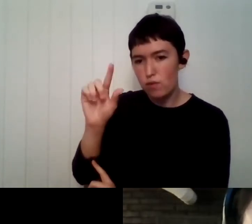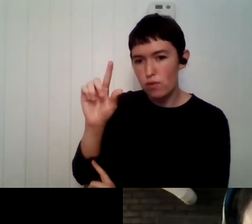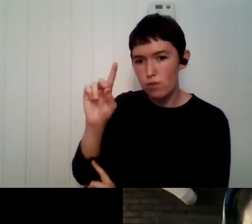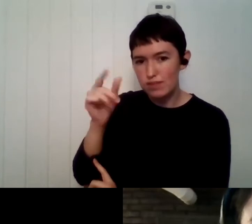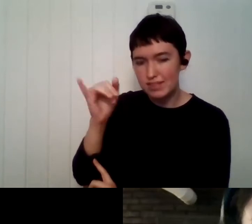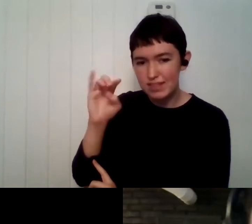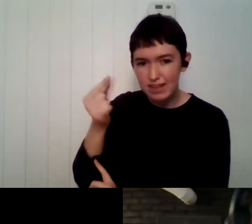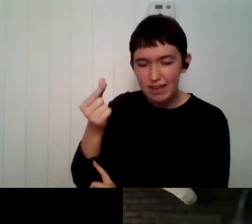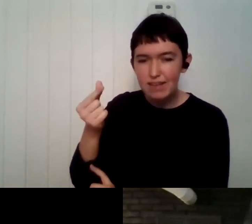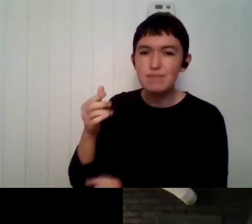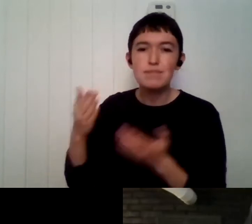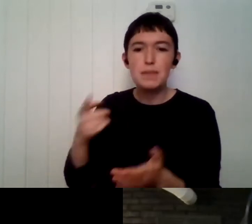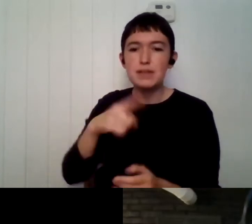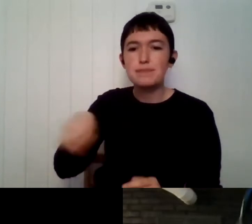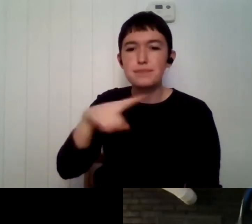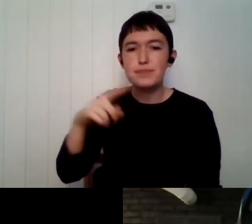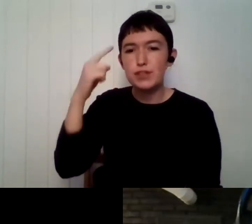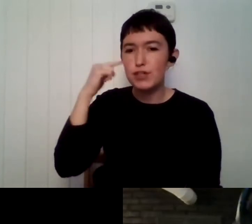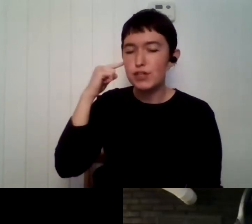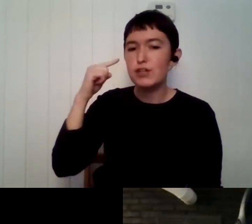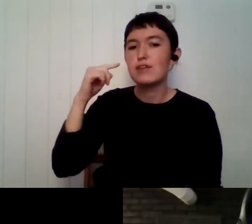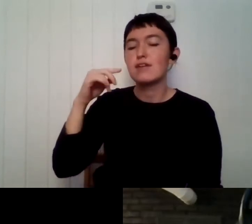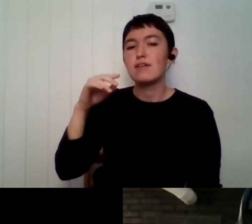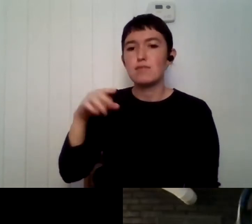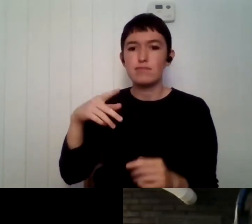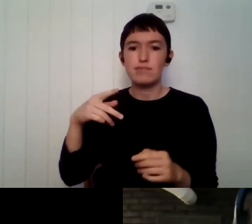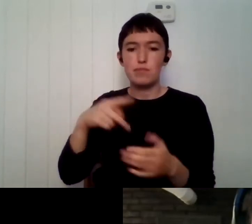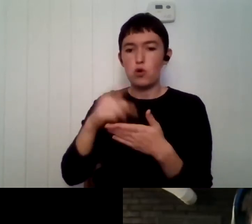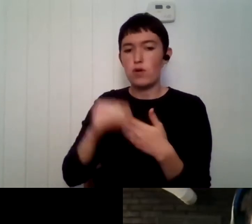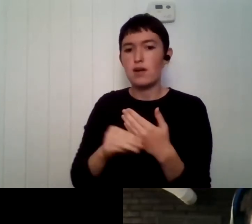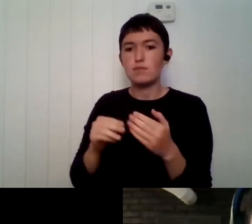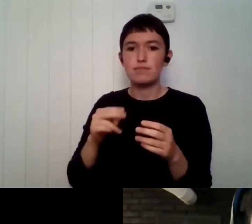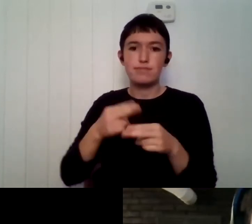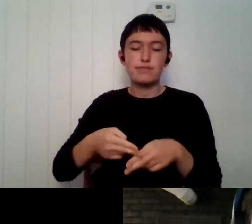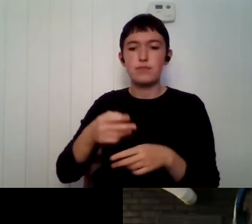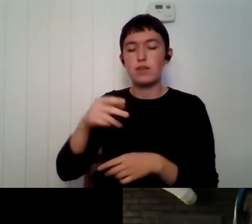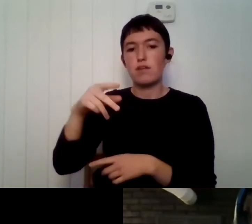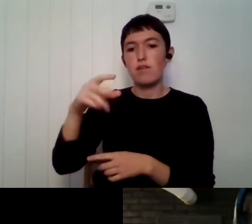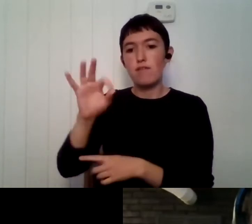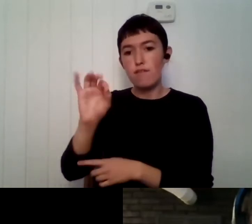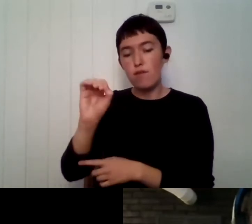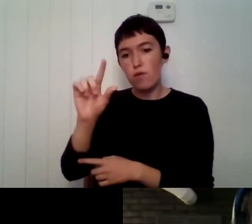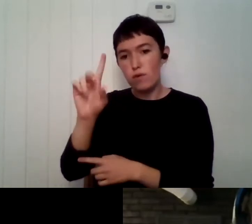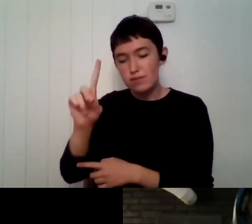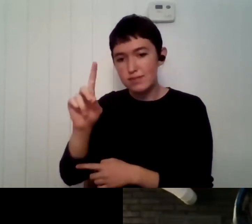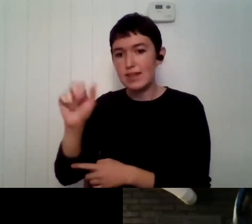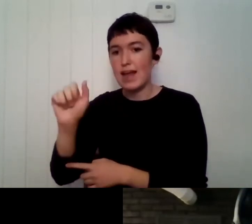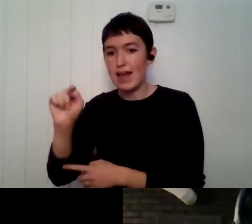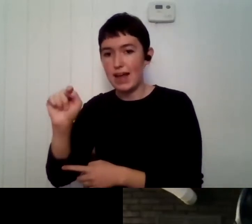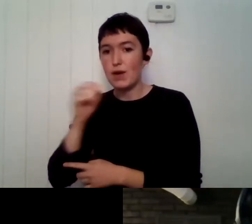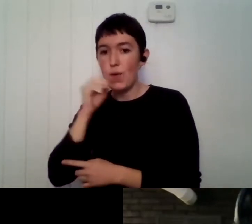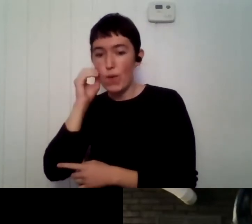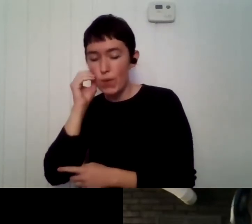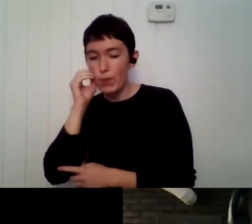called Fold at Home. Like you can use these in your classroom. You can use them at home, anywhere. It's basically a program